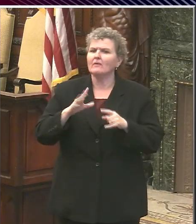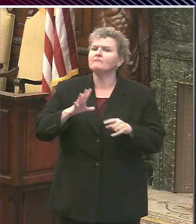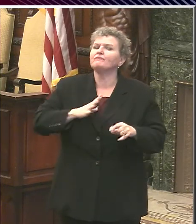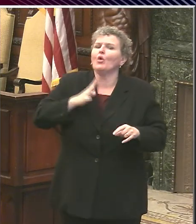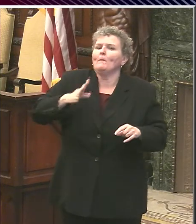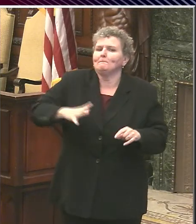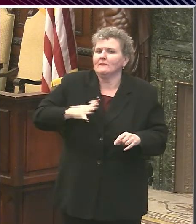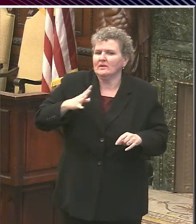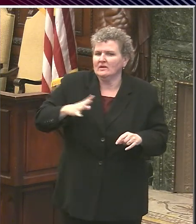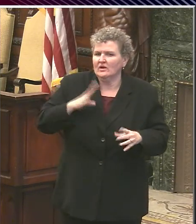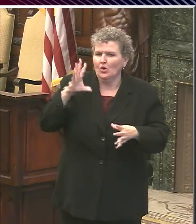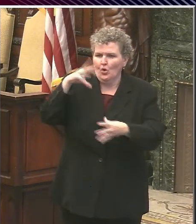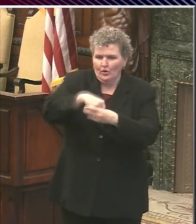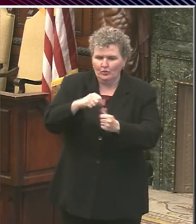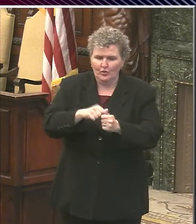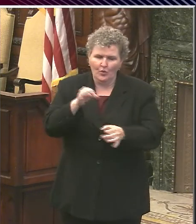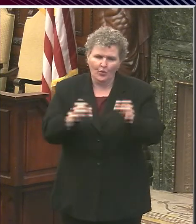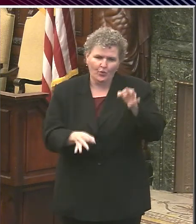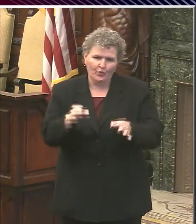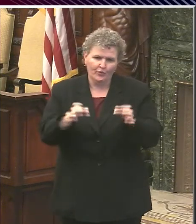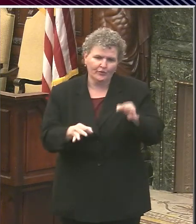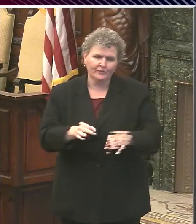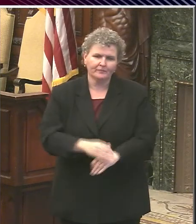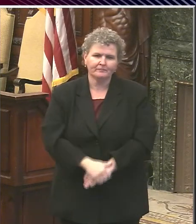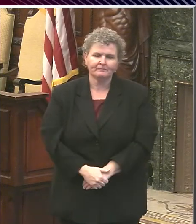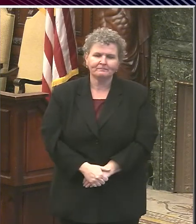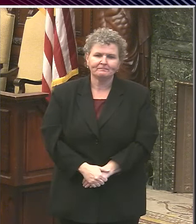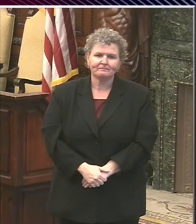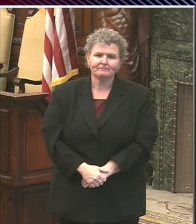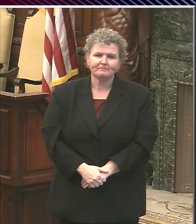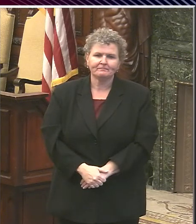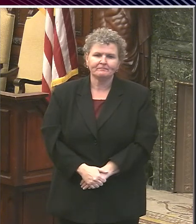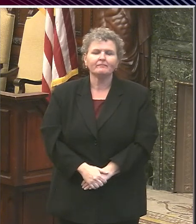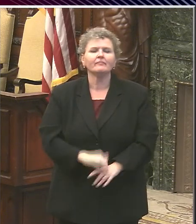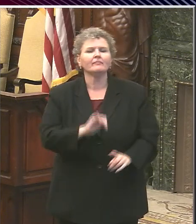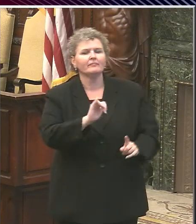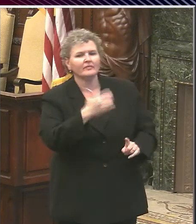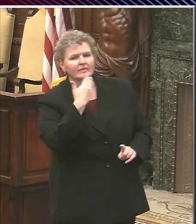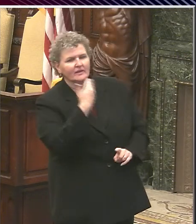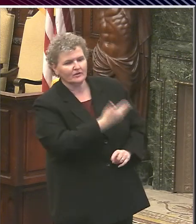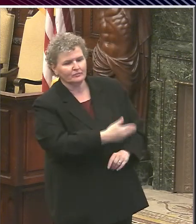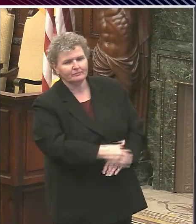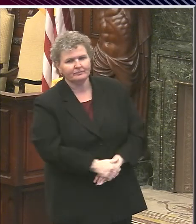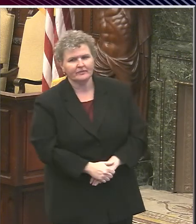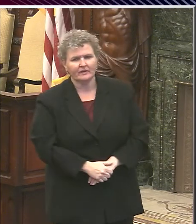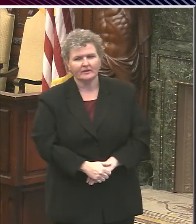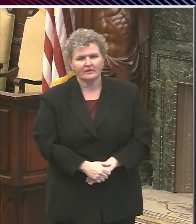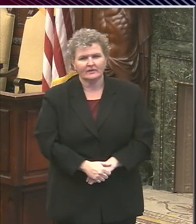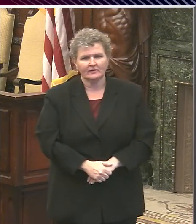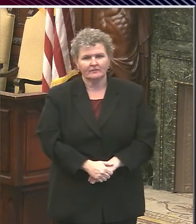Okay. And I'll hold my other questions for second round. Okay, thanks, Claudia.